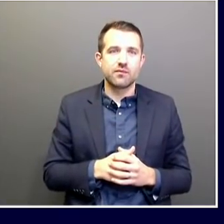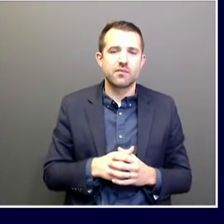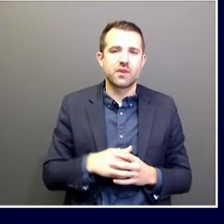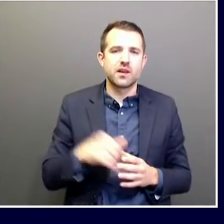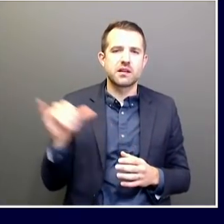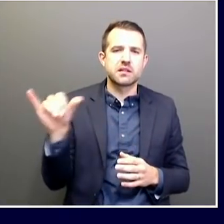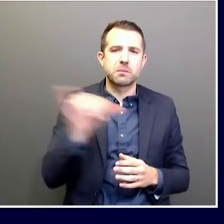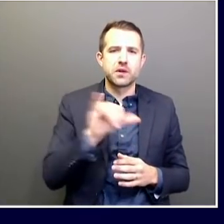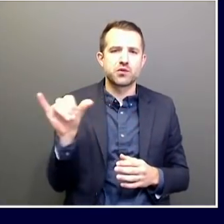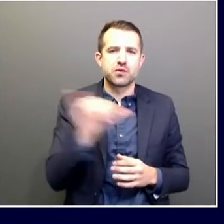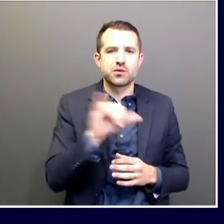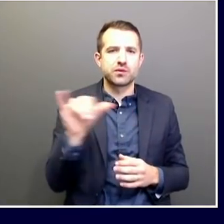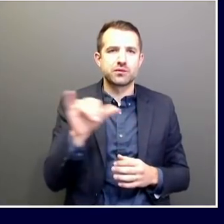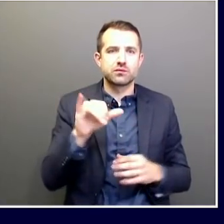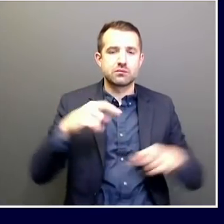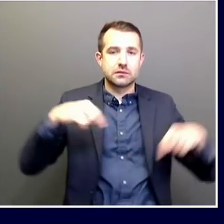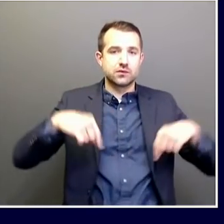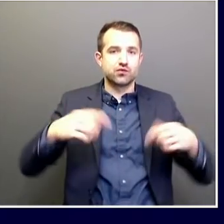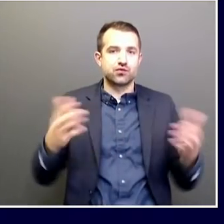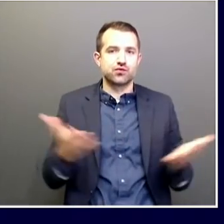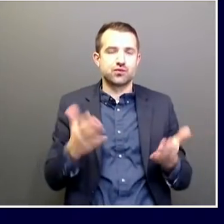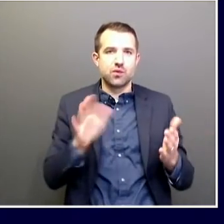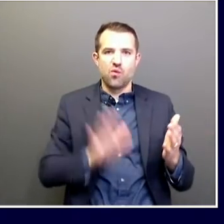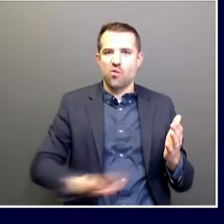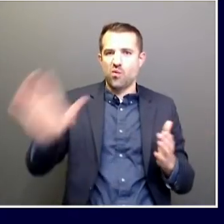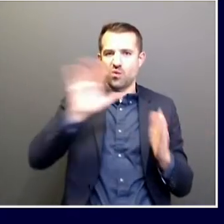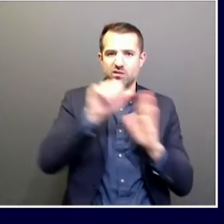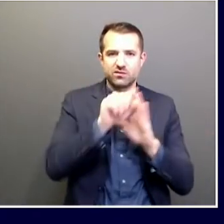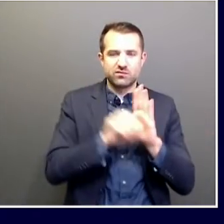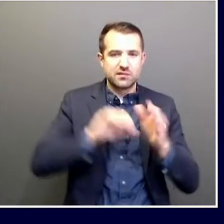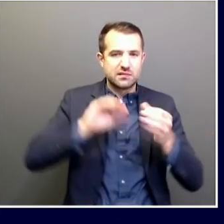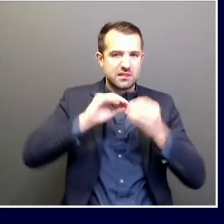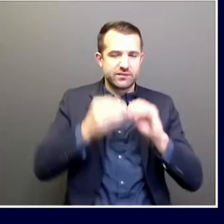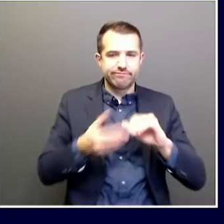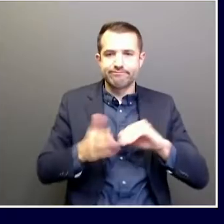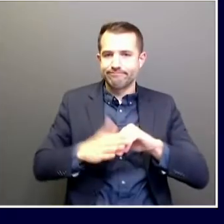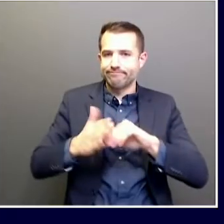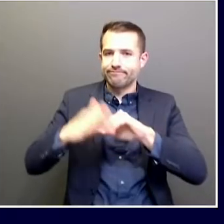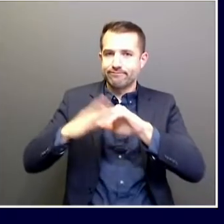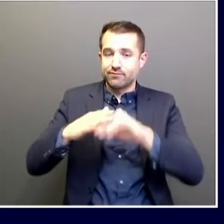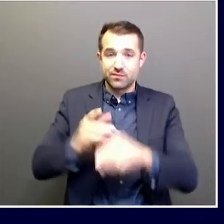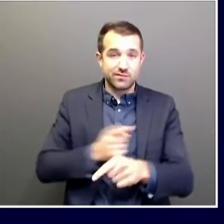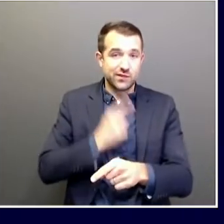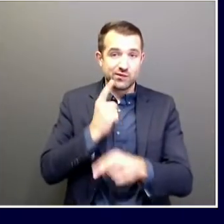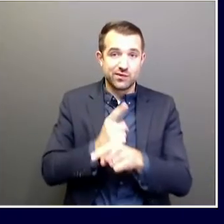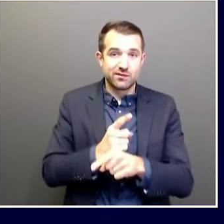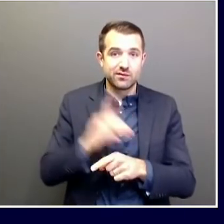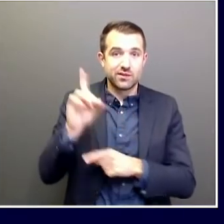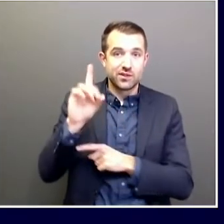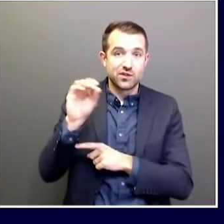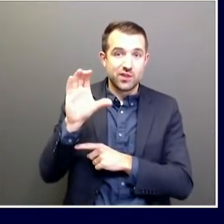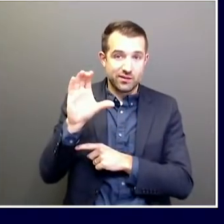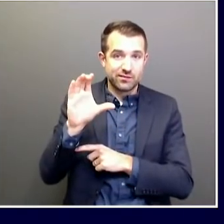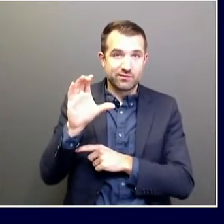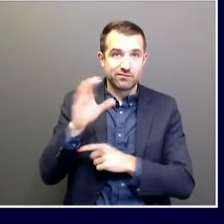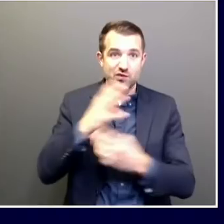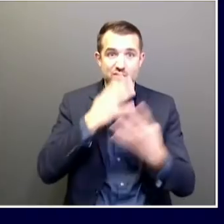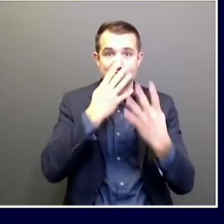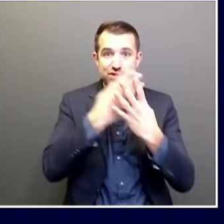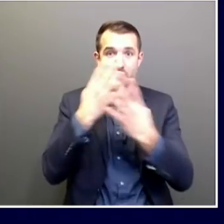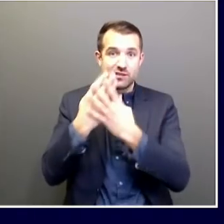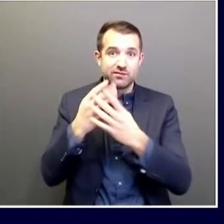cases that we've seen across the state. As you've noted, there have been additional cases at the Department of Corrections. We work pretty closely. We